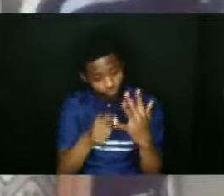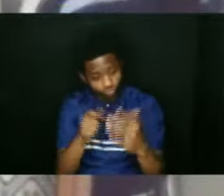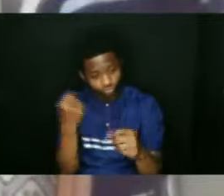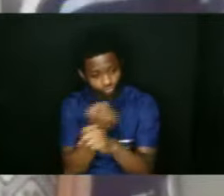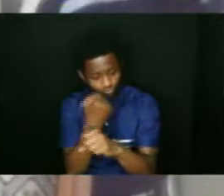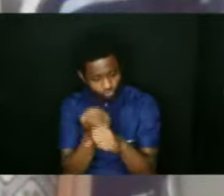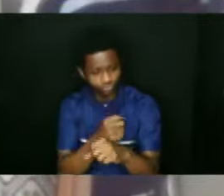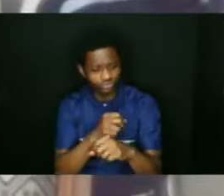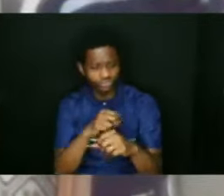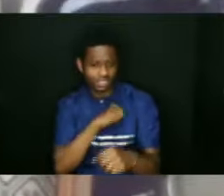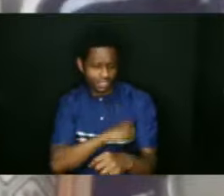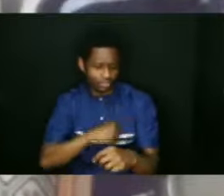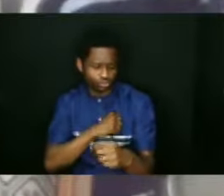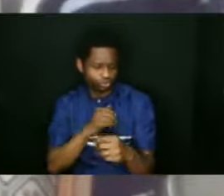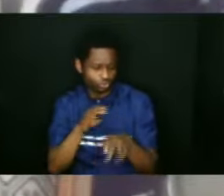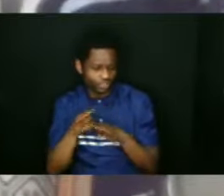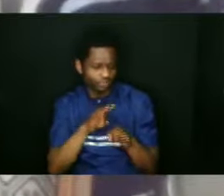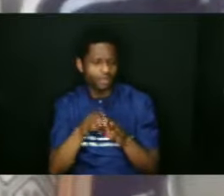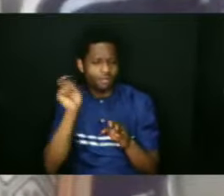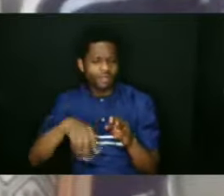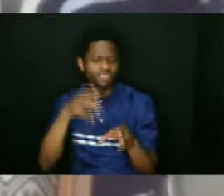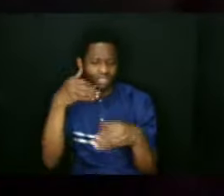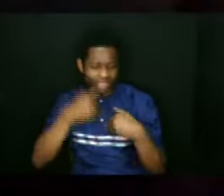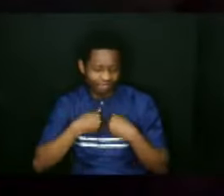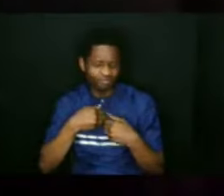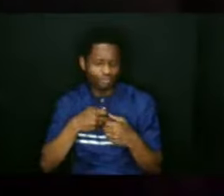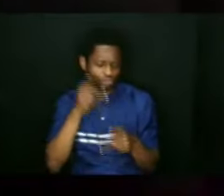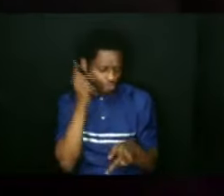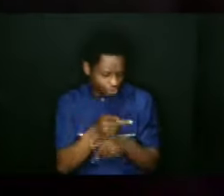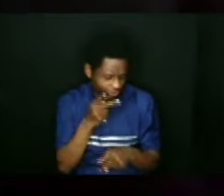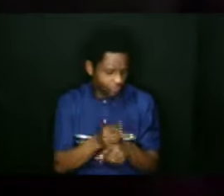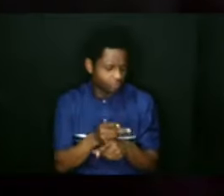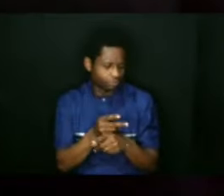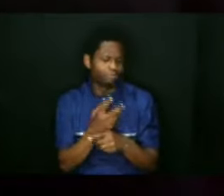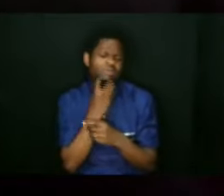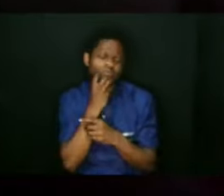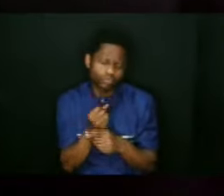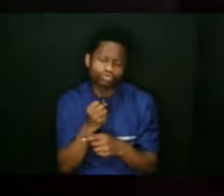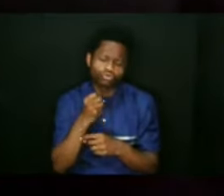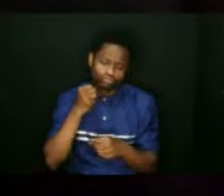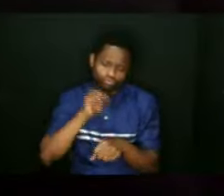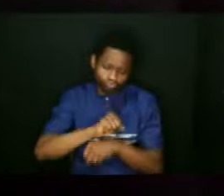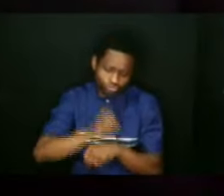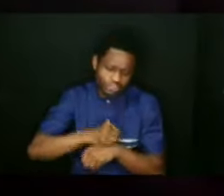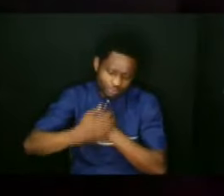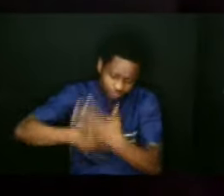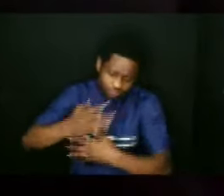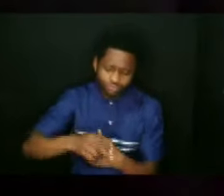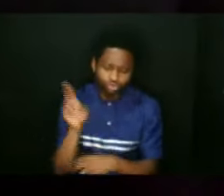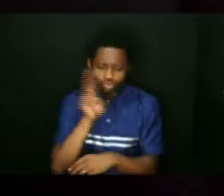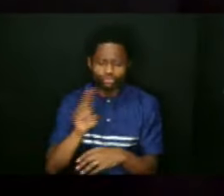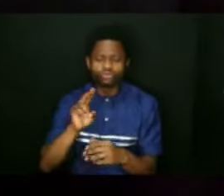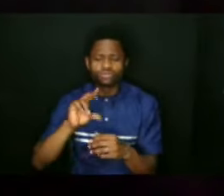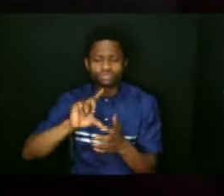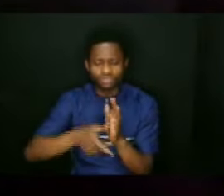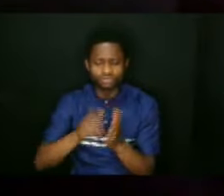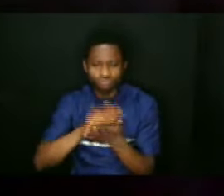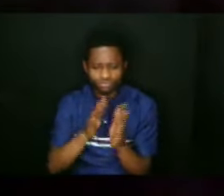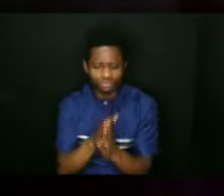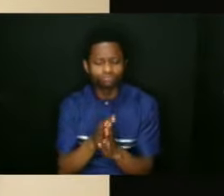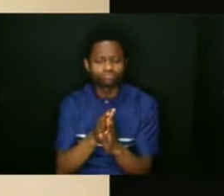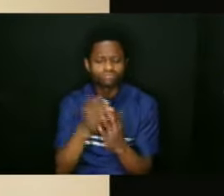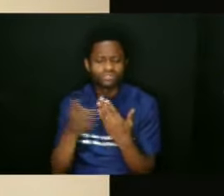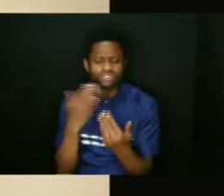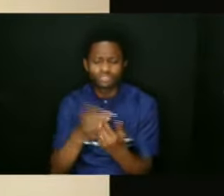that indeed we'll be able to express these. That our foundation will be intact. That our